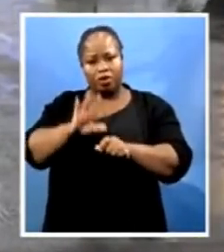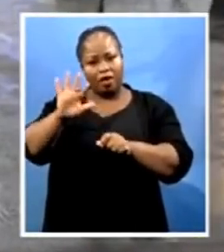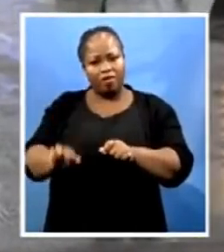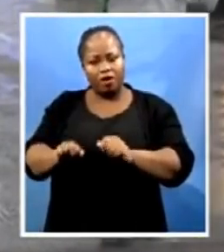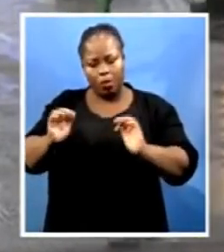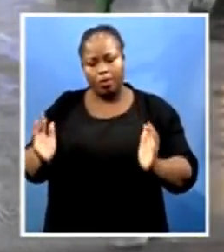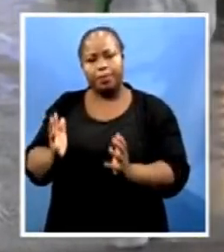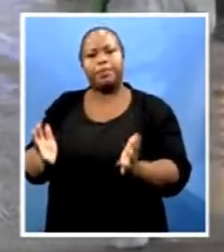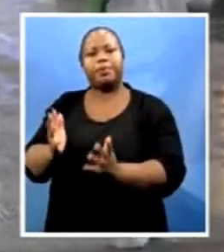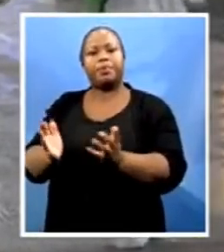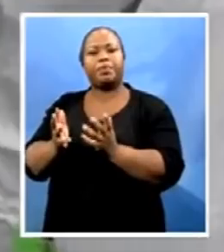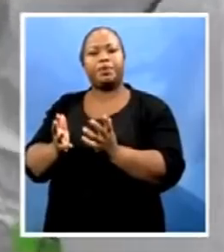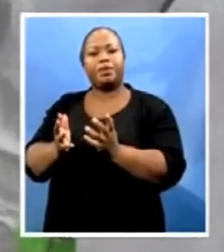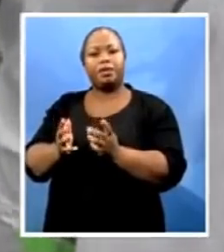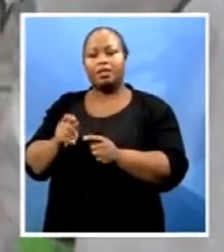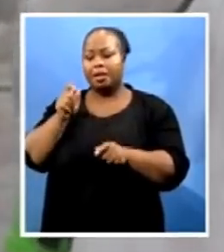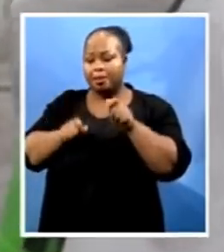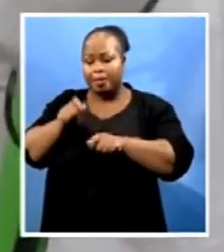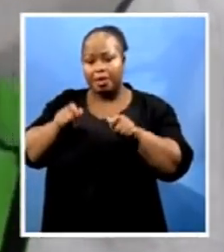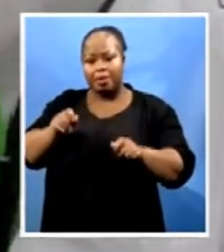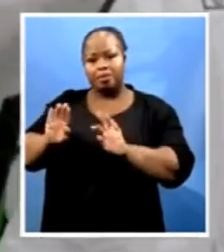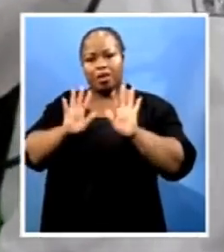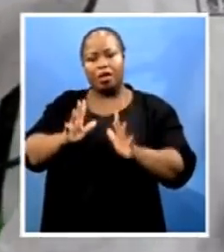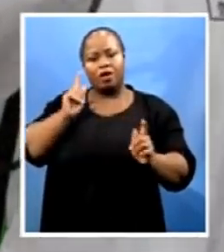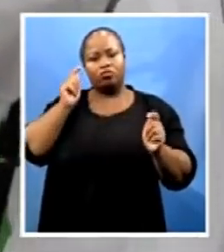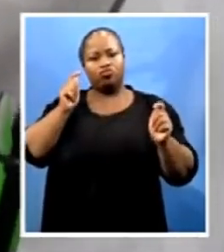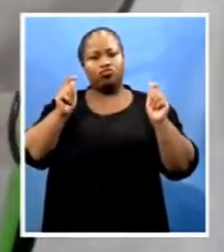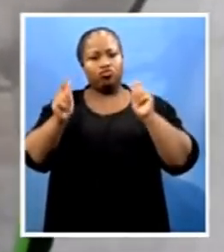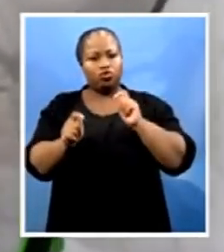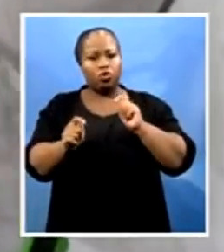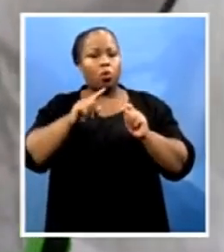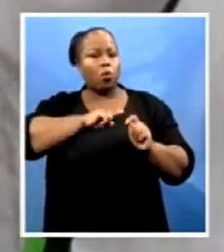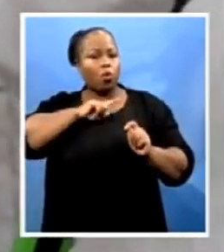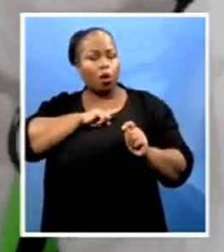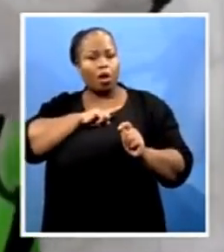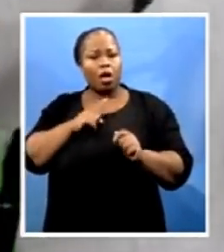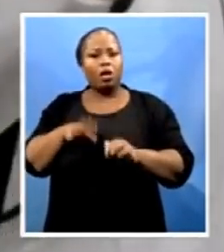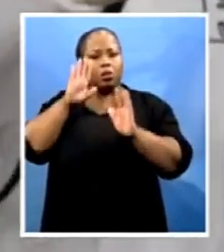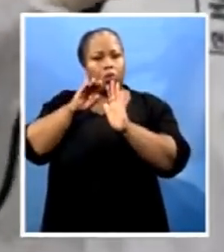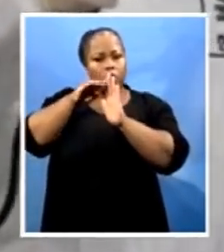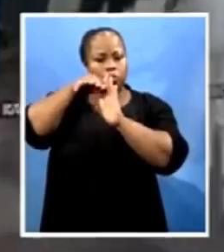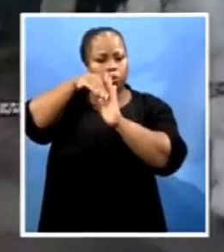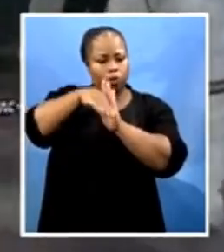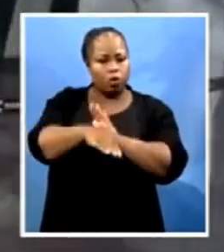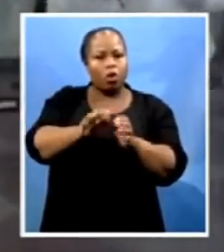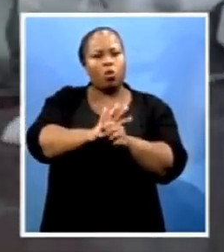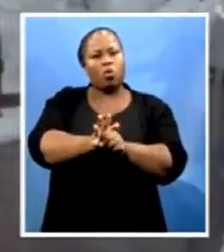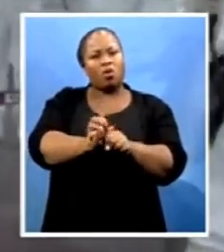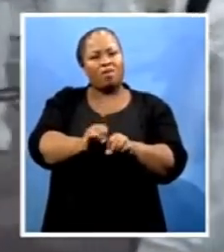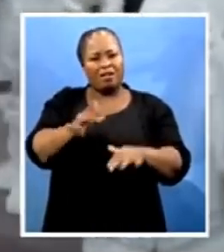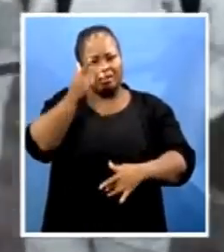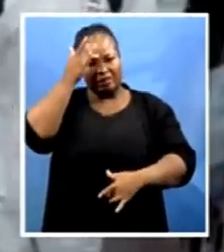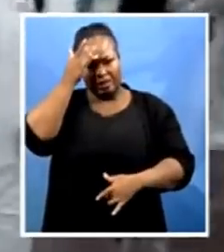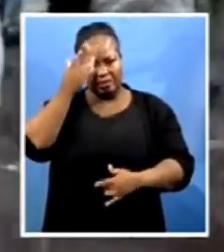behaviors in an effort to flatten the curve. We are indeed unique in that the Solidarity